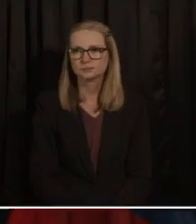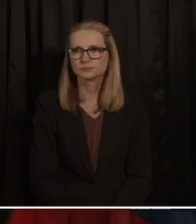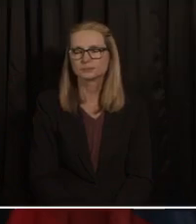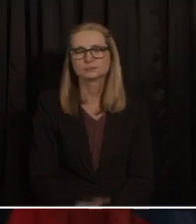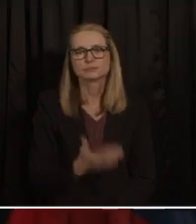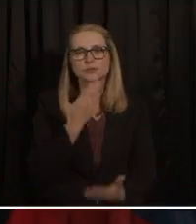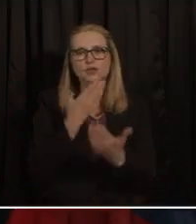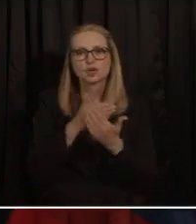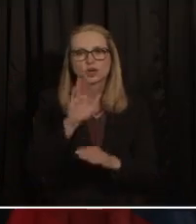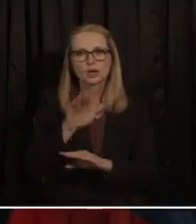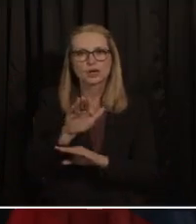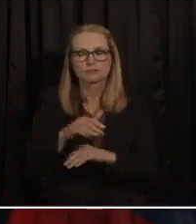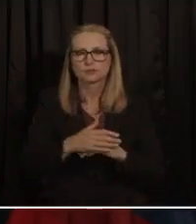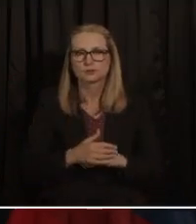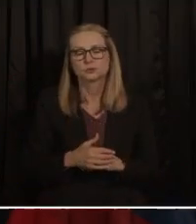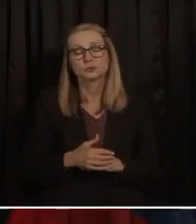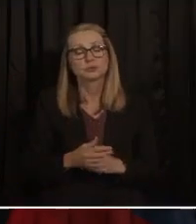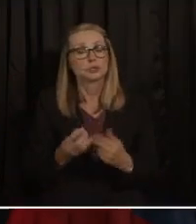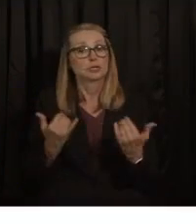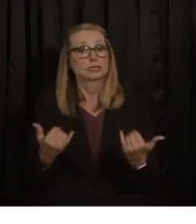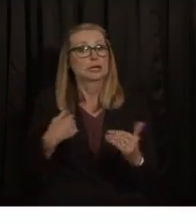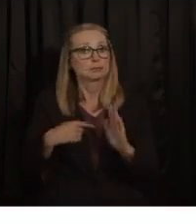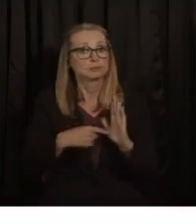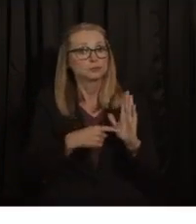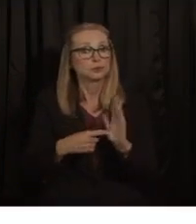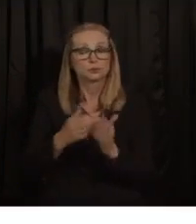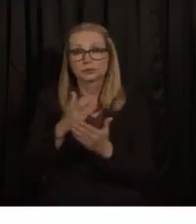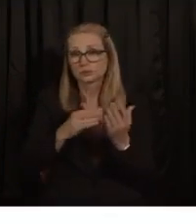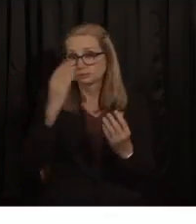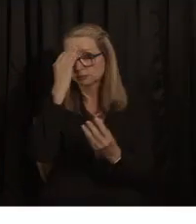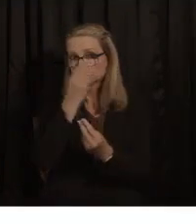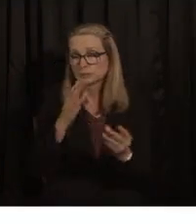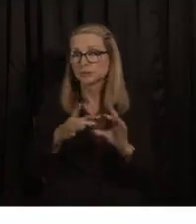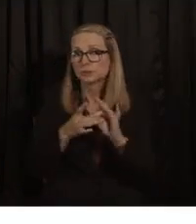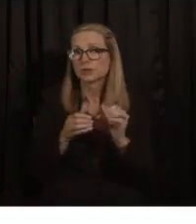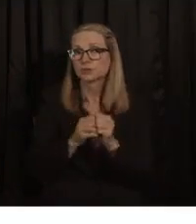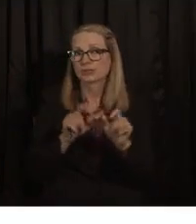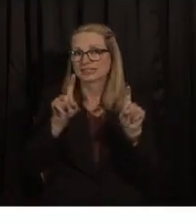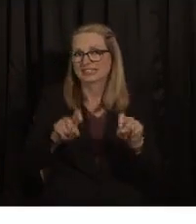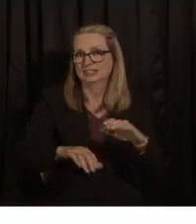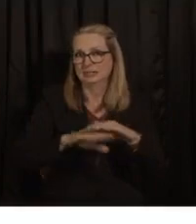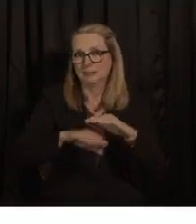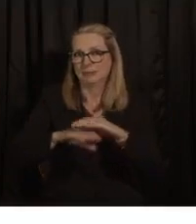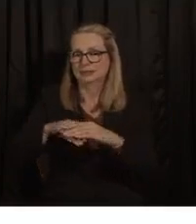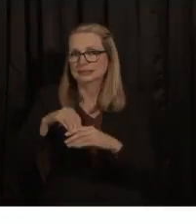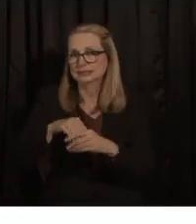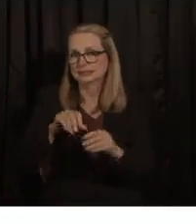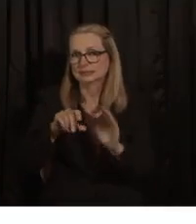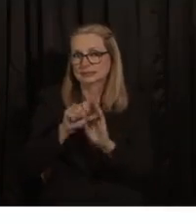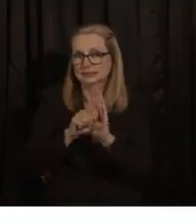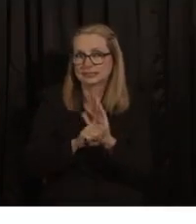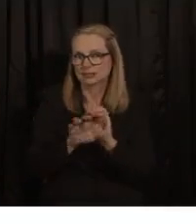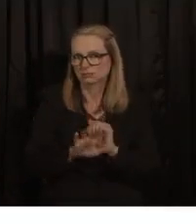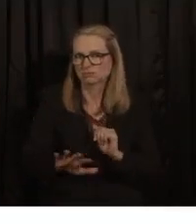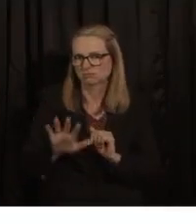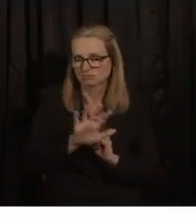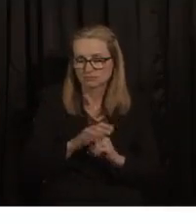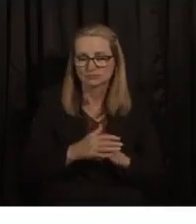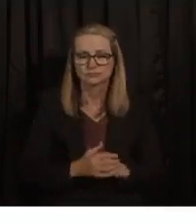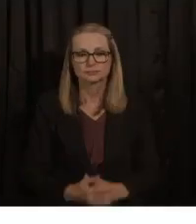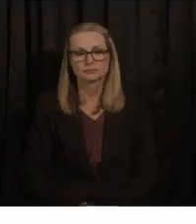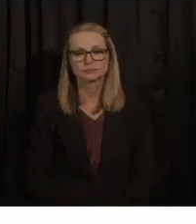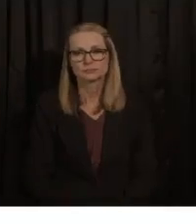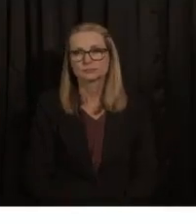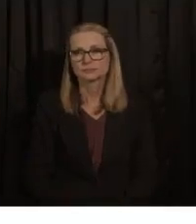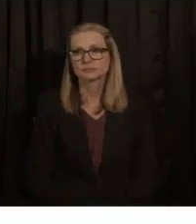Good afternoon. I'd like to provide for you today some updates on testing capacity in the state of Colorado at this point. If we